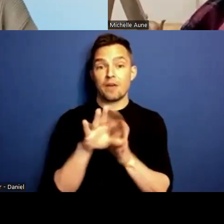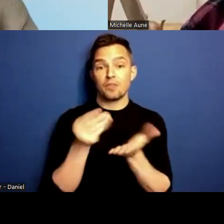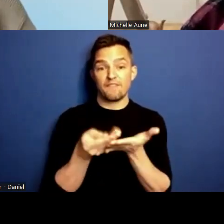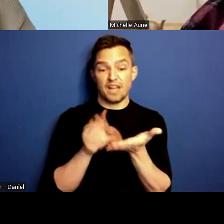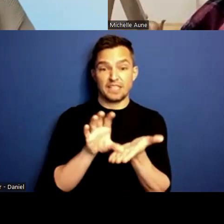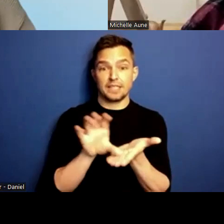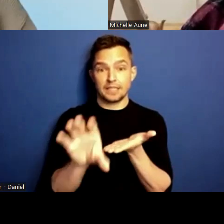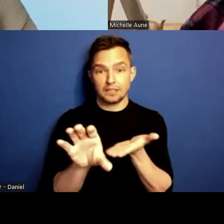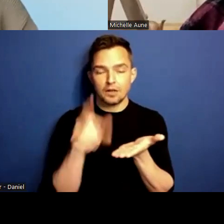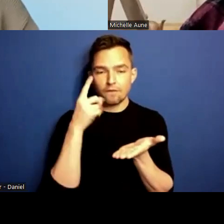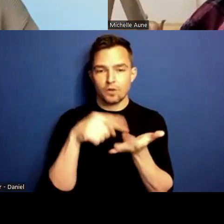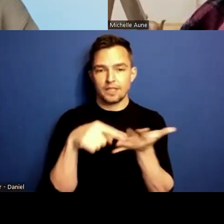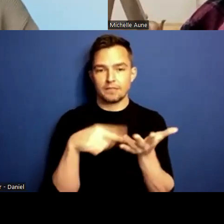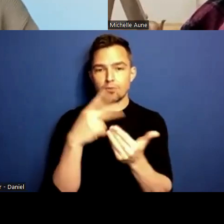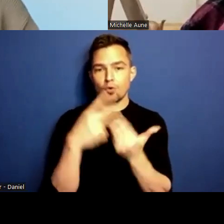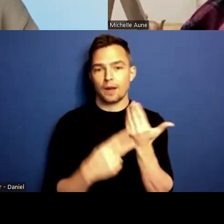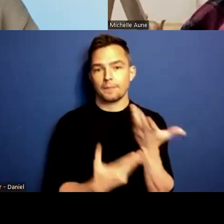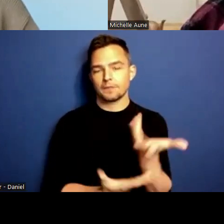of programs.